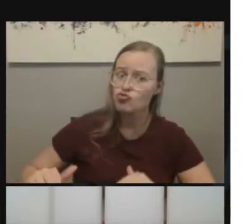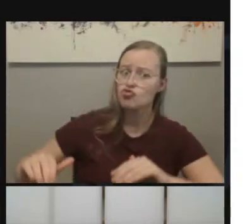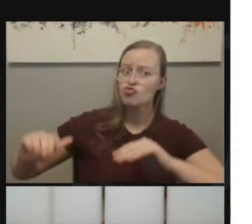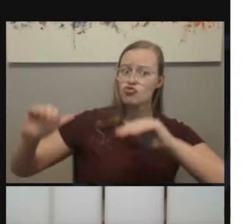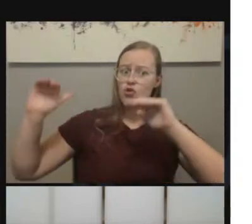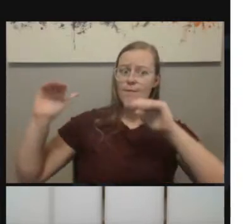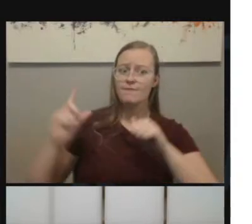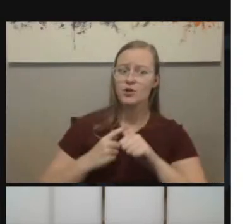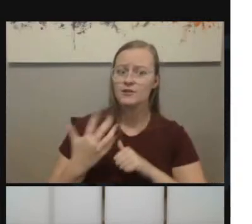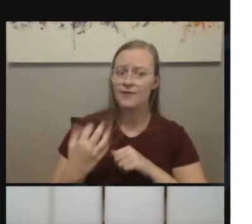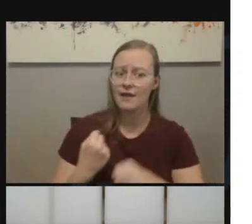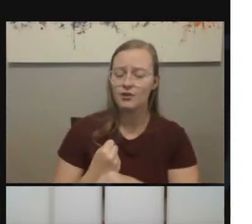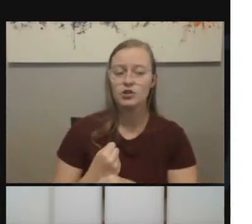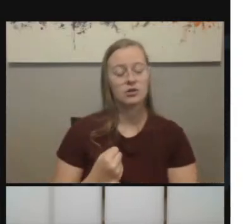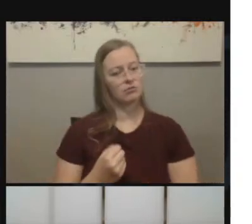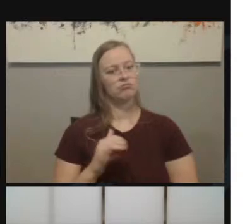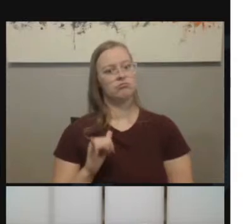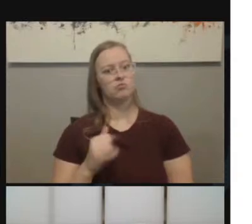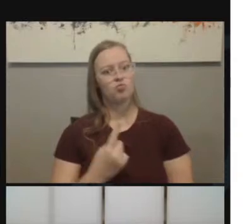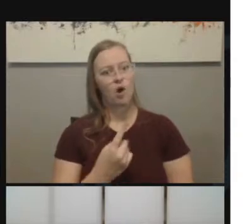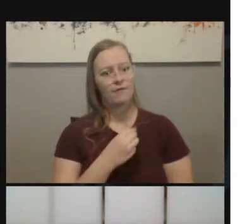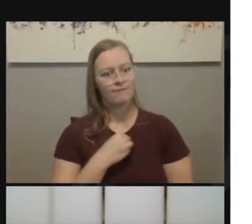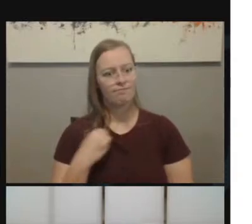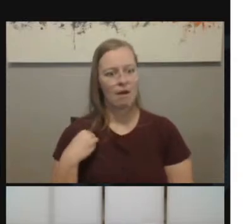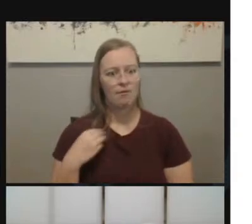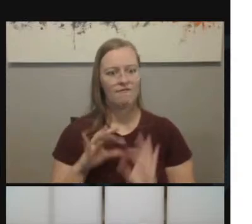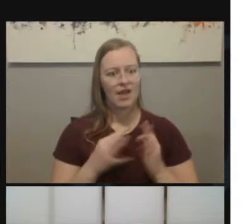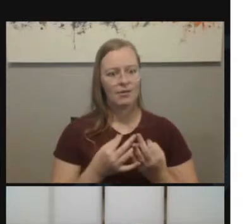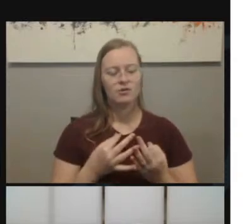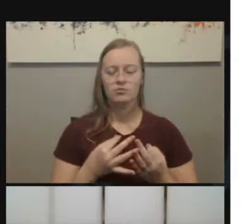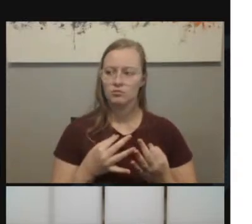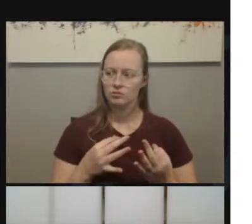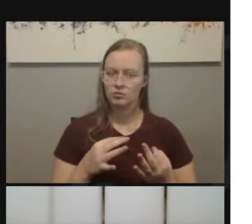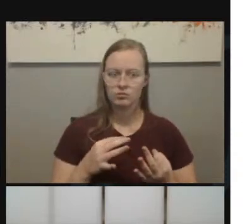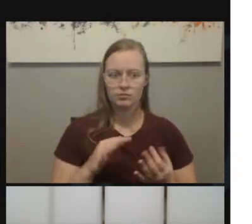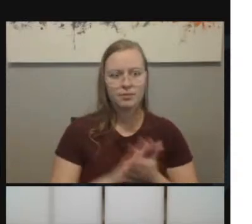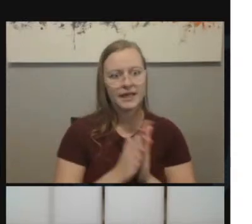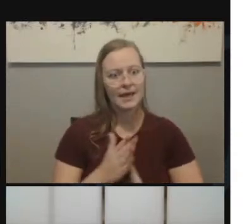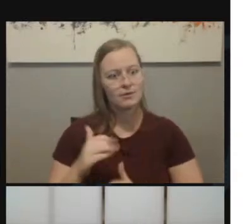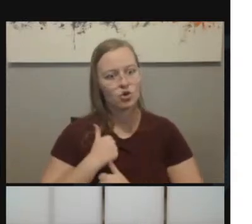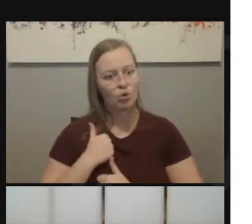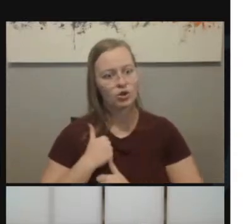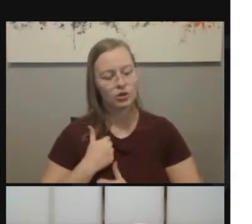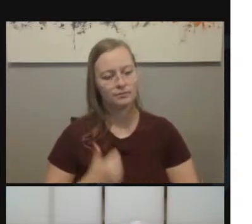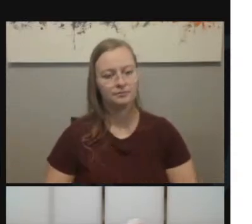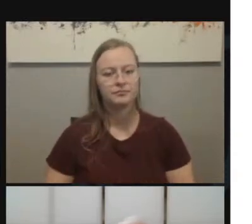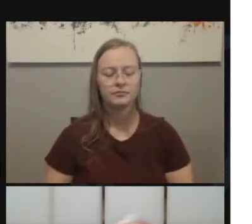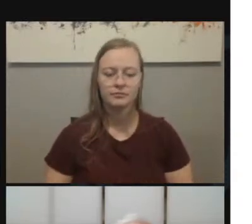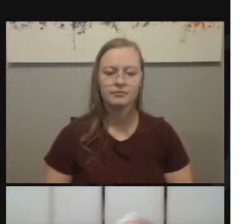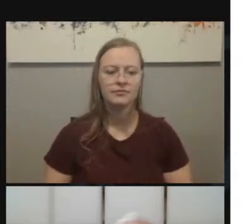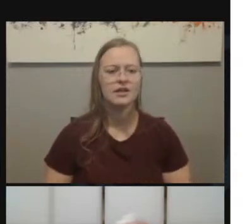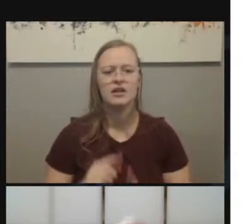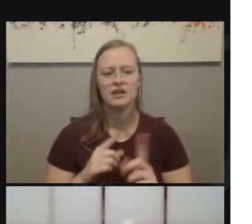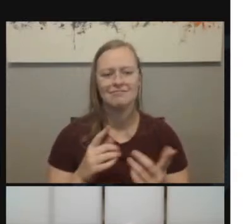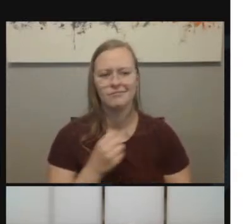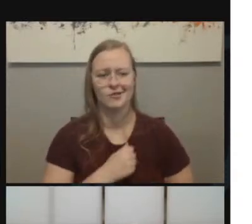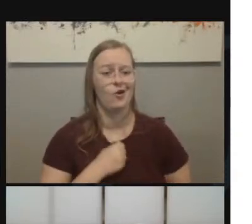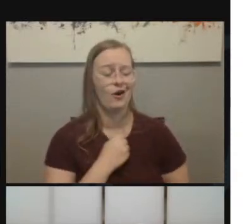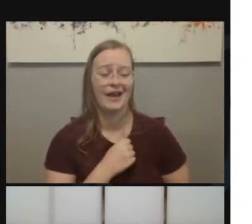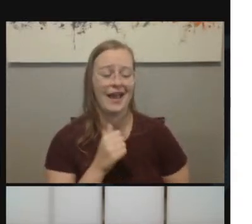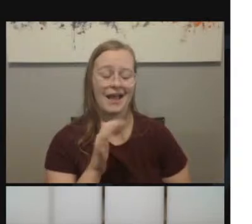years, was one of those soldiers. But there's more to the story yet. Sorry, I don't have